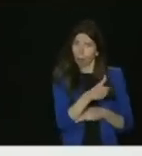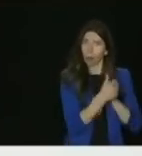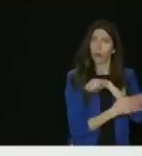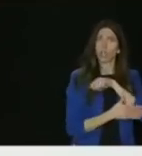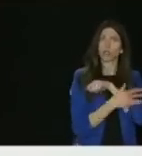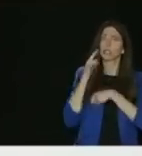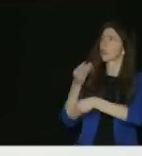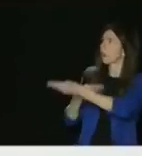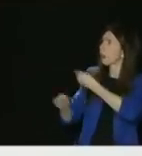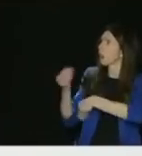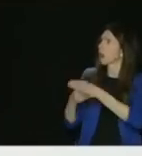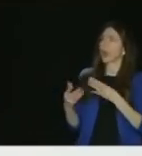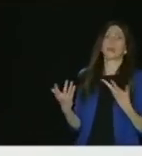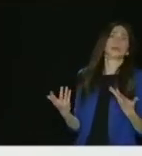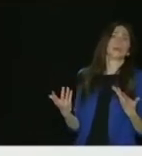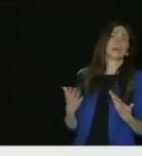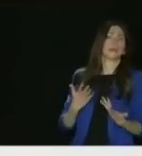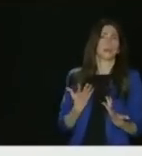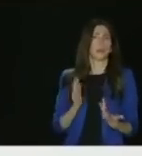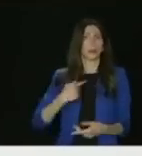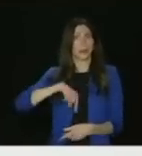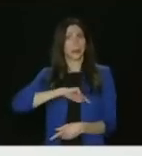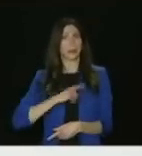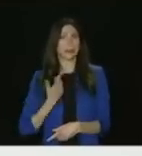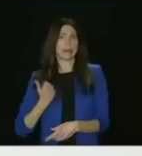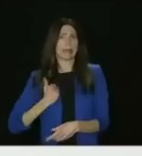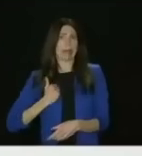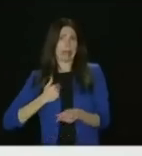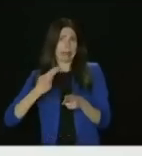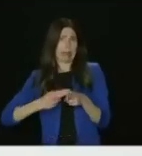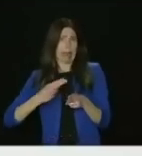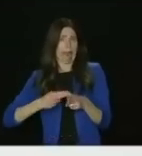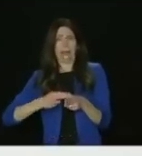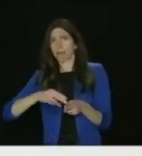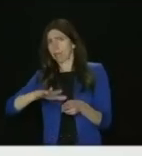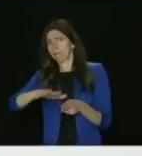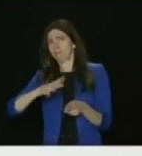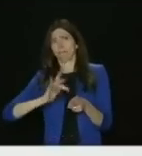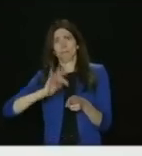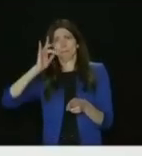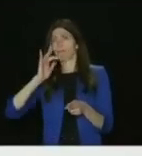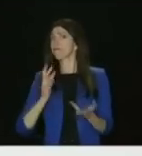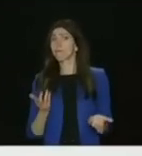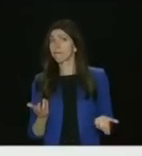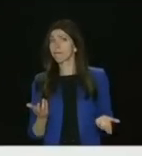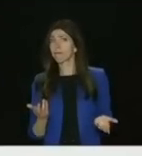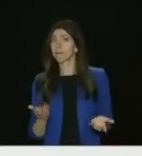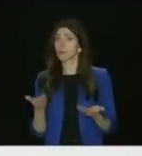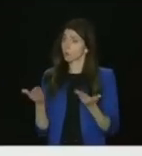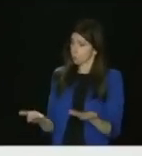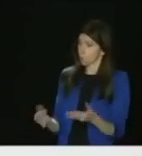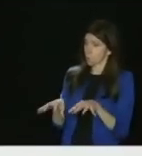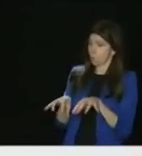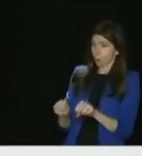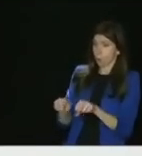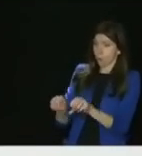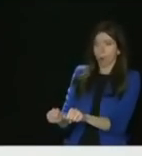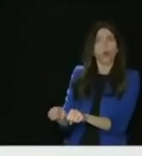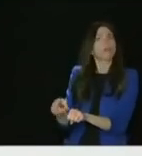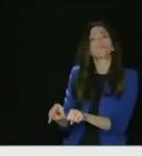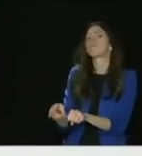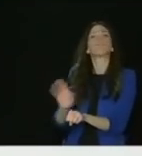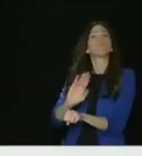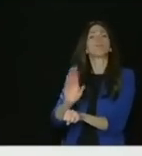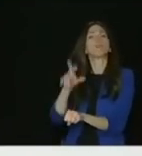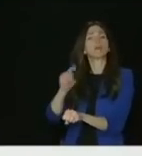These illegal blockades are hurting Canadians, and they need to stop. Every